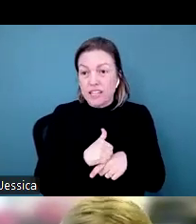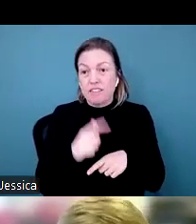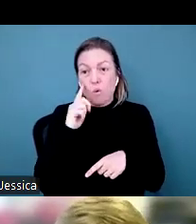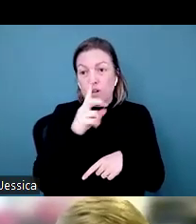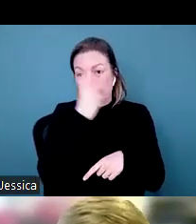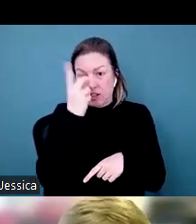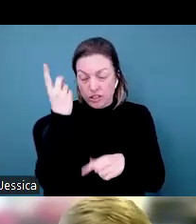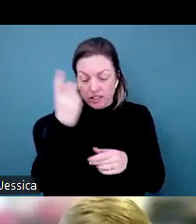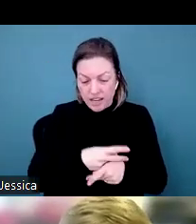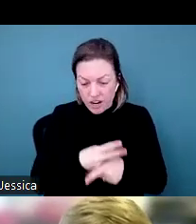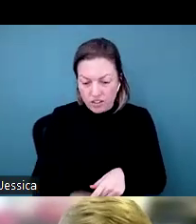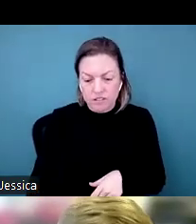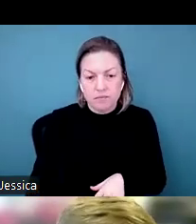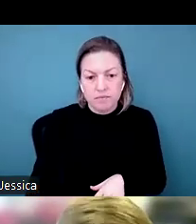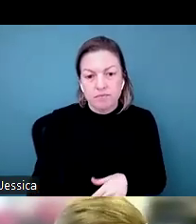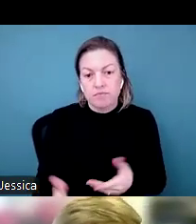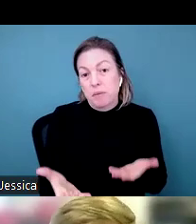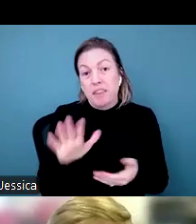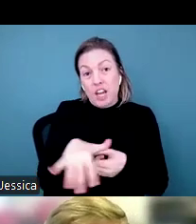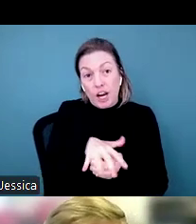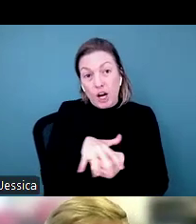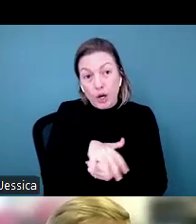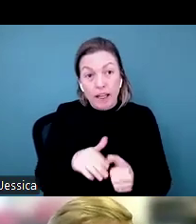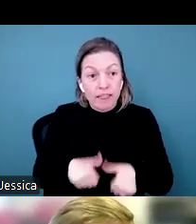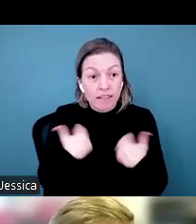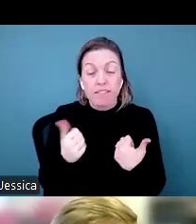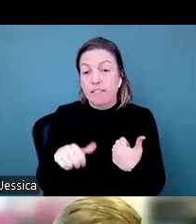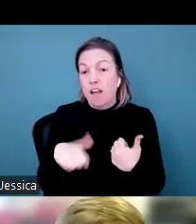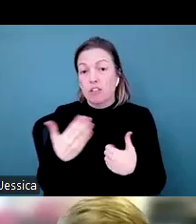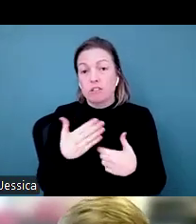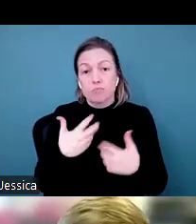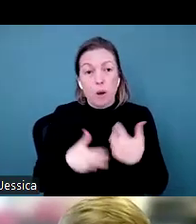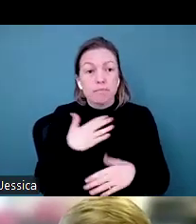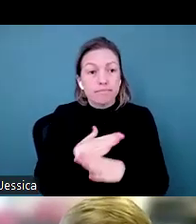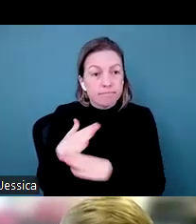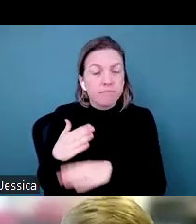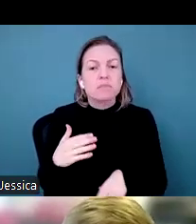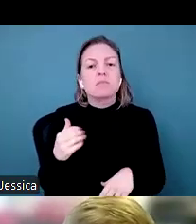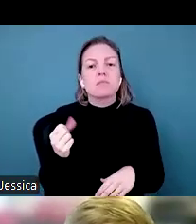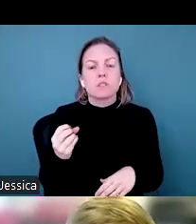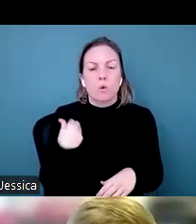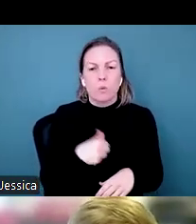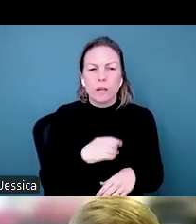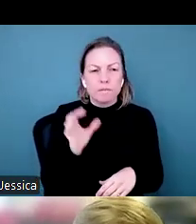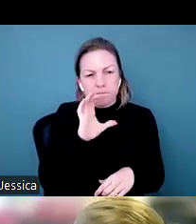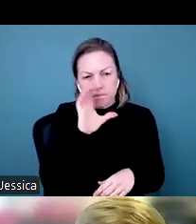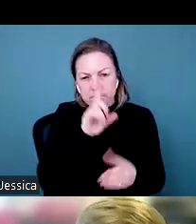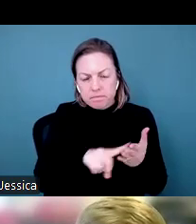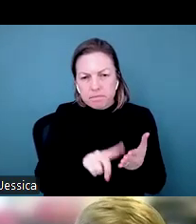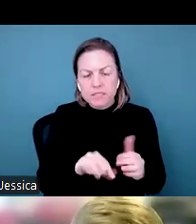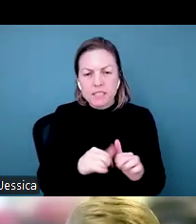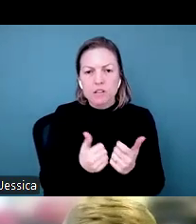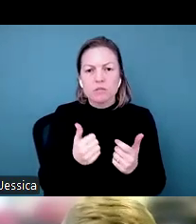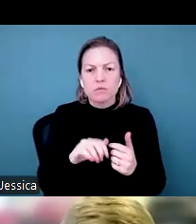they live and other barriers. So we sought to early on use a